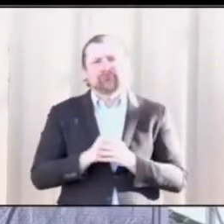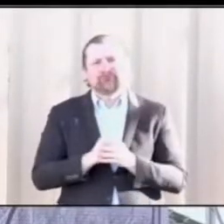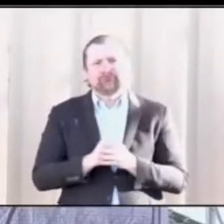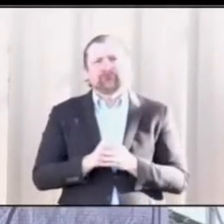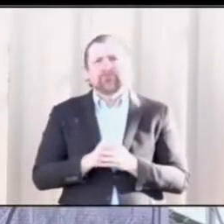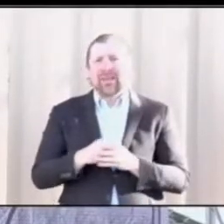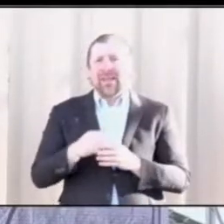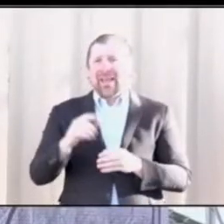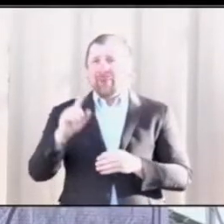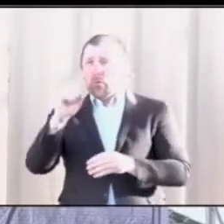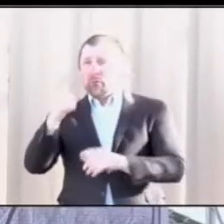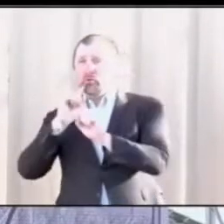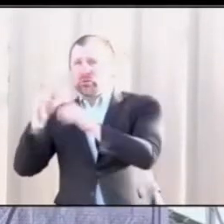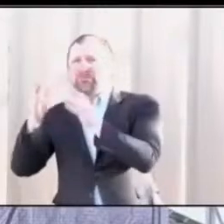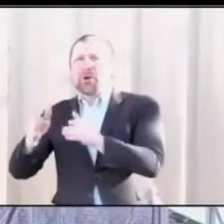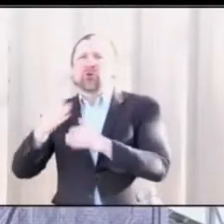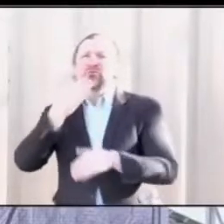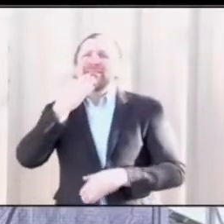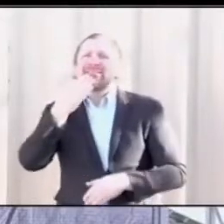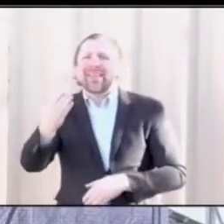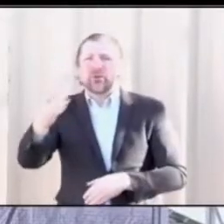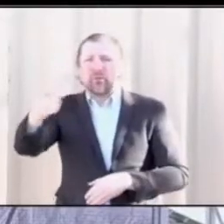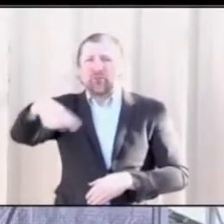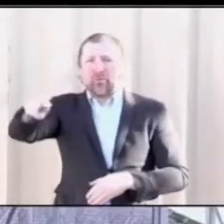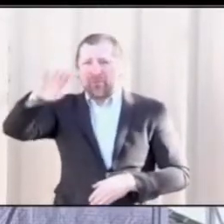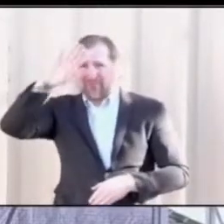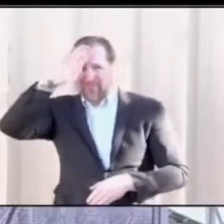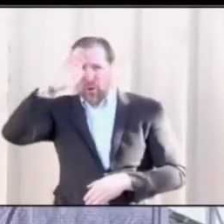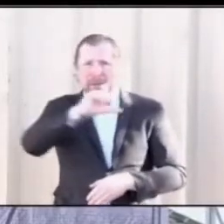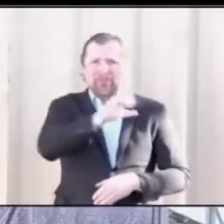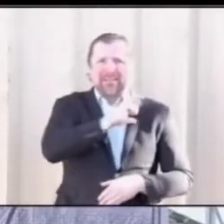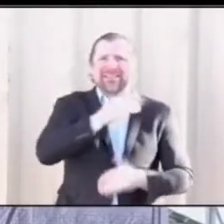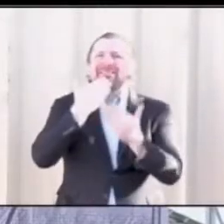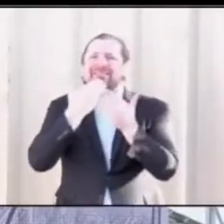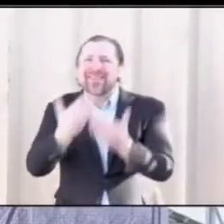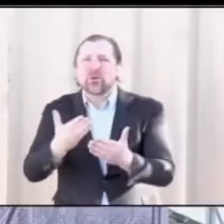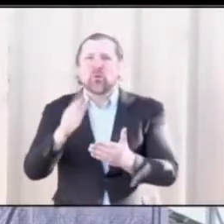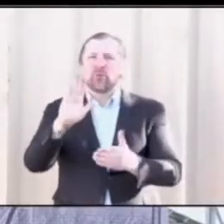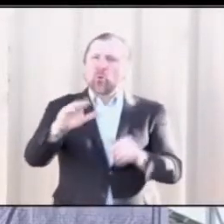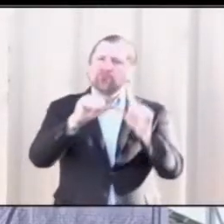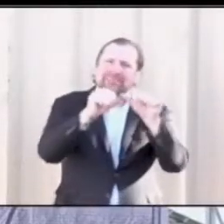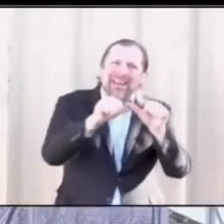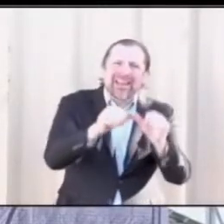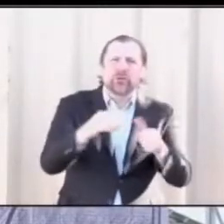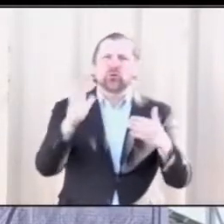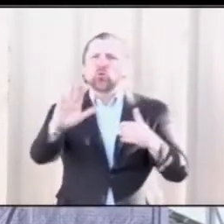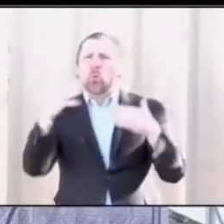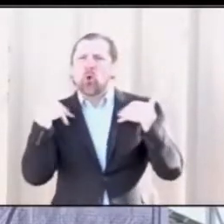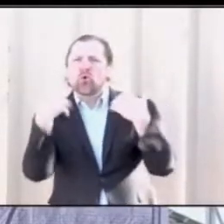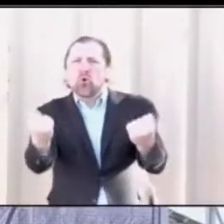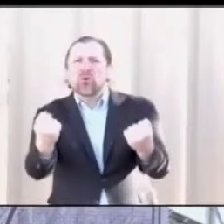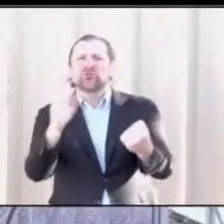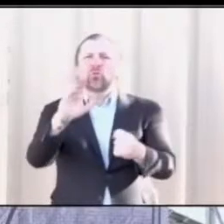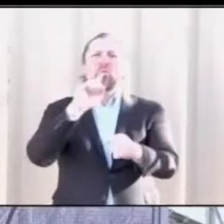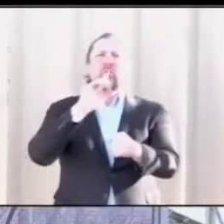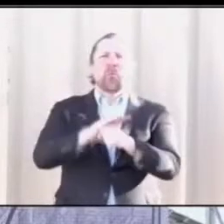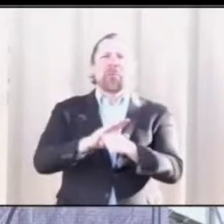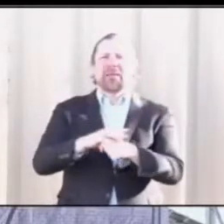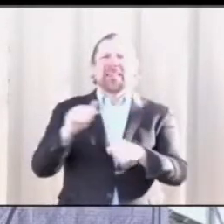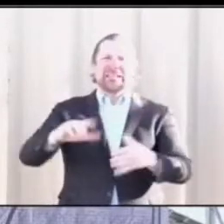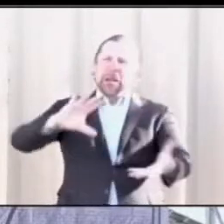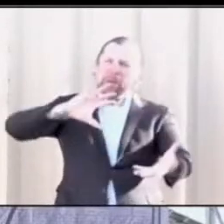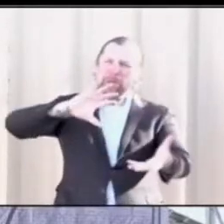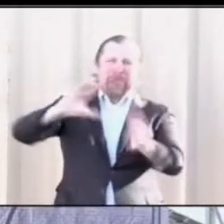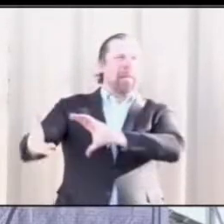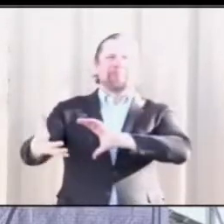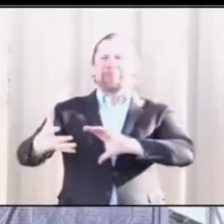first responders, we want to just say thank you for your continued dedication, resilience, and courage, and your commitment during this